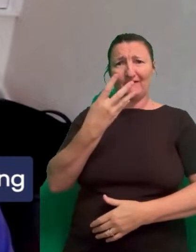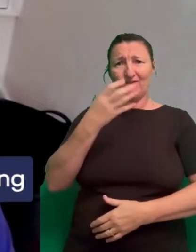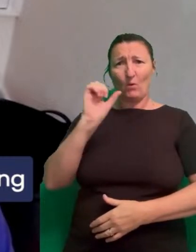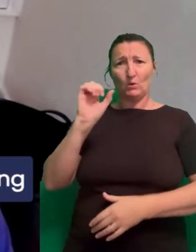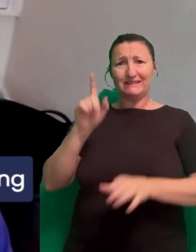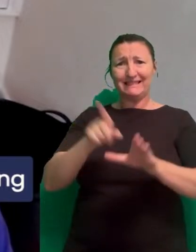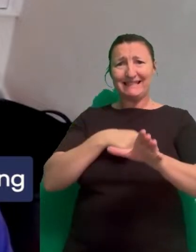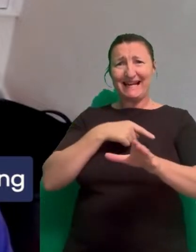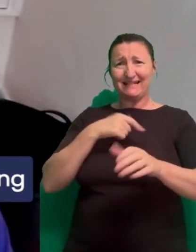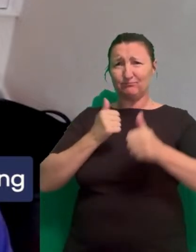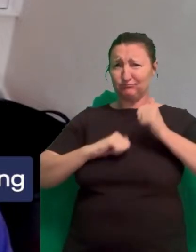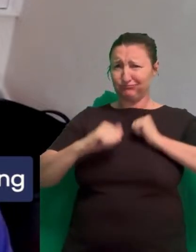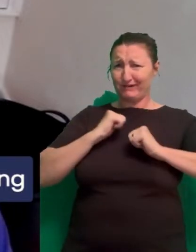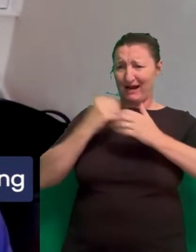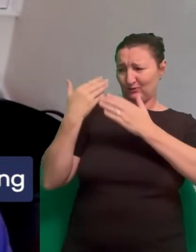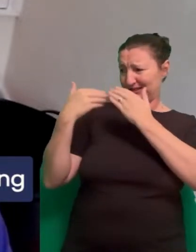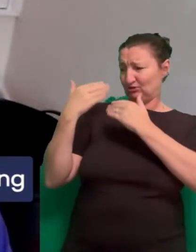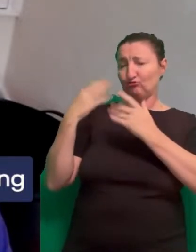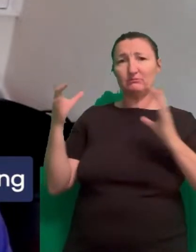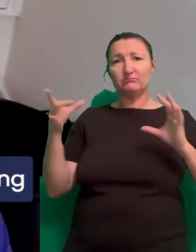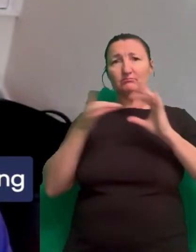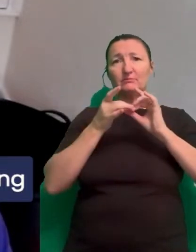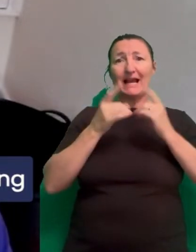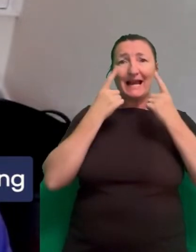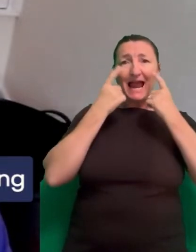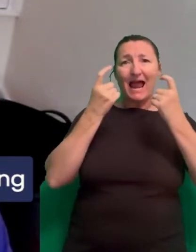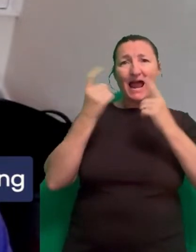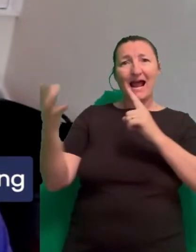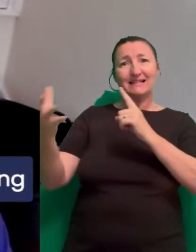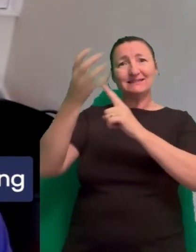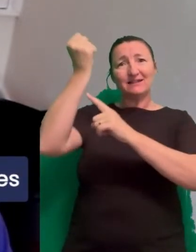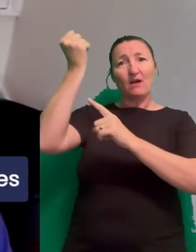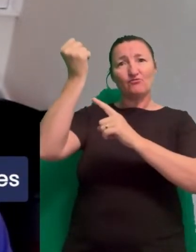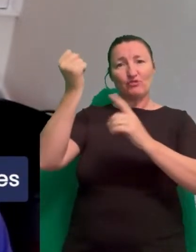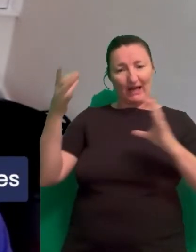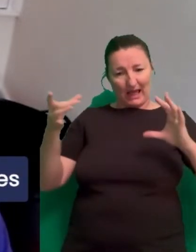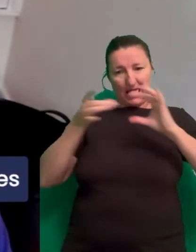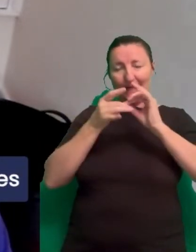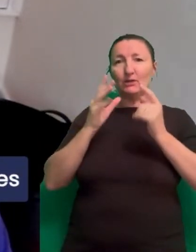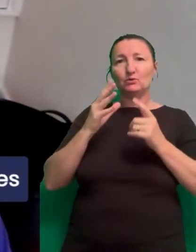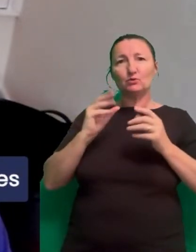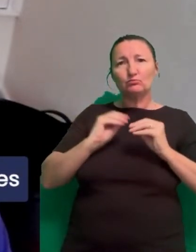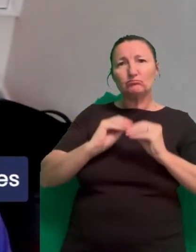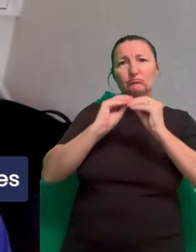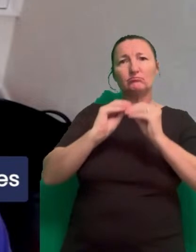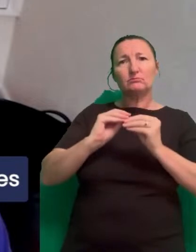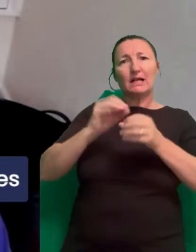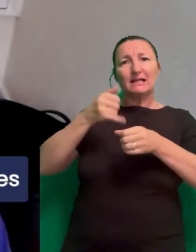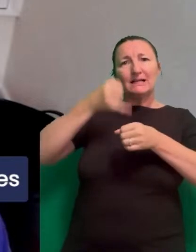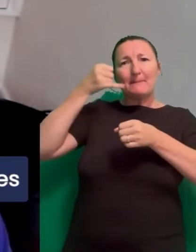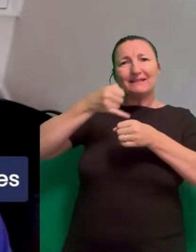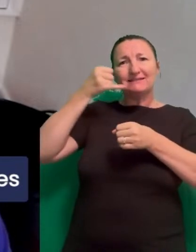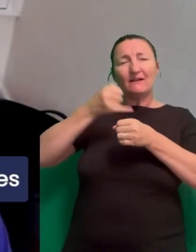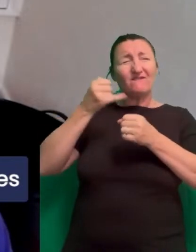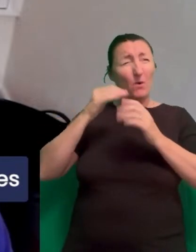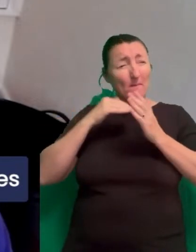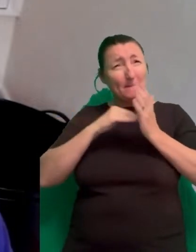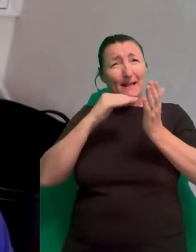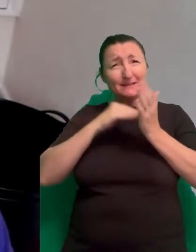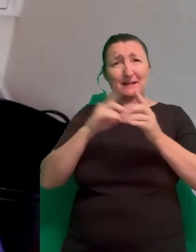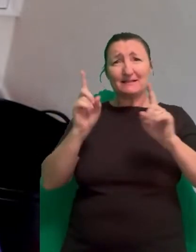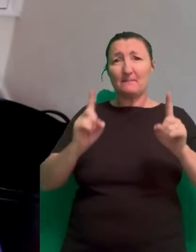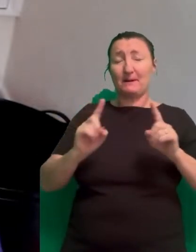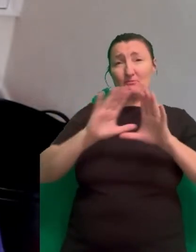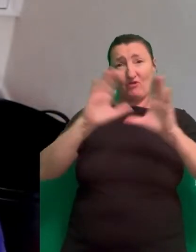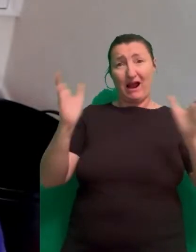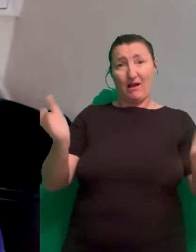For over 140 years, Lilly has a proud history of uniting care with discovery to create innovative medicines